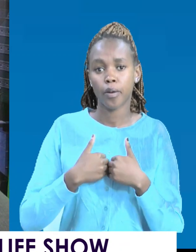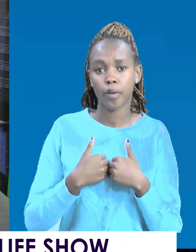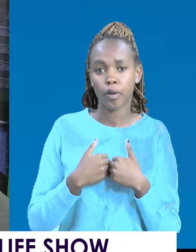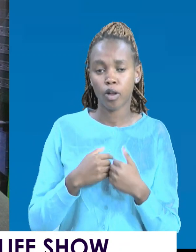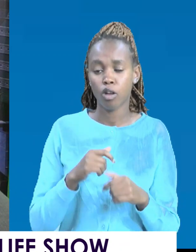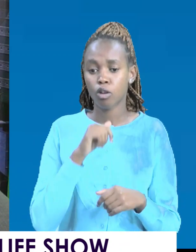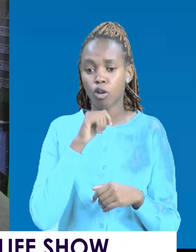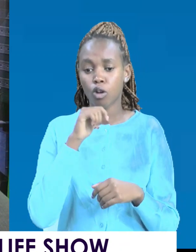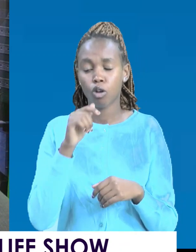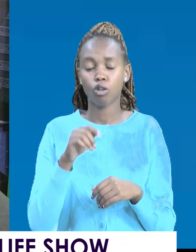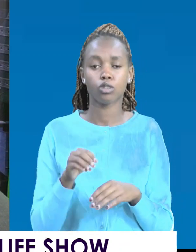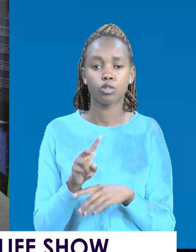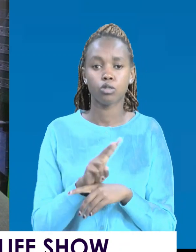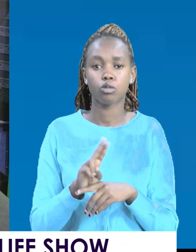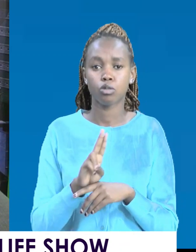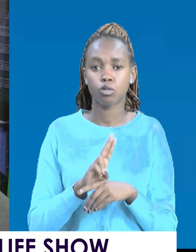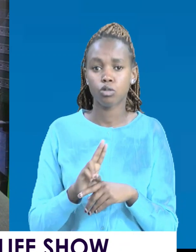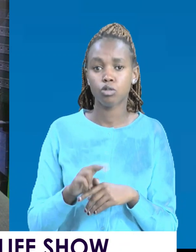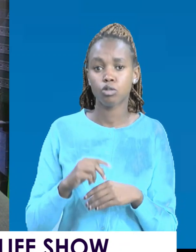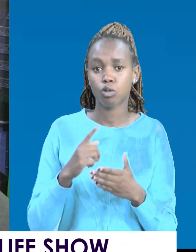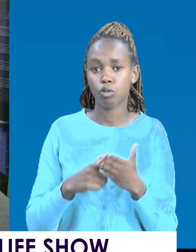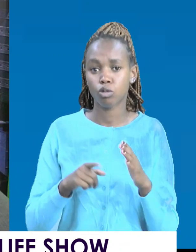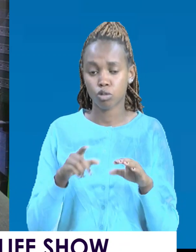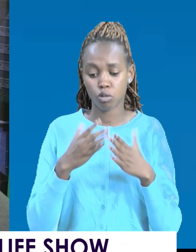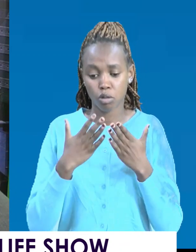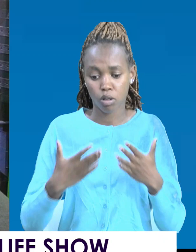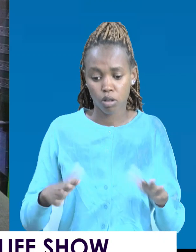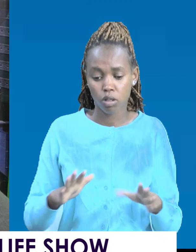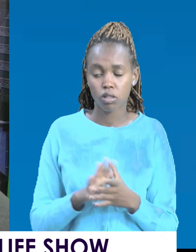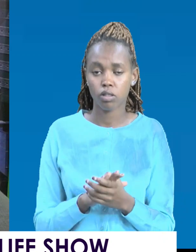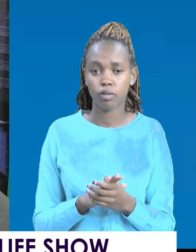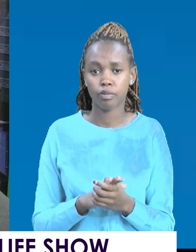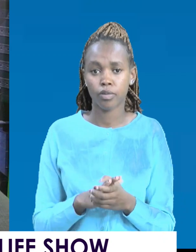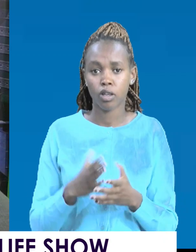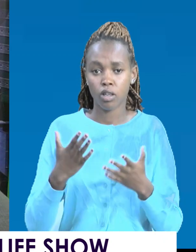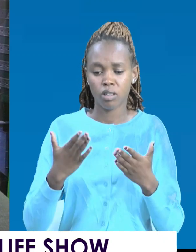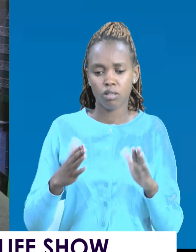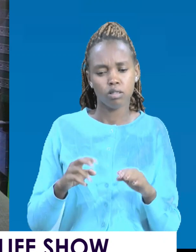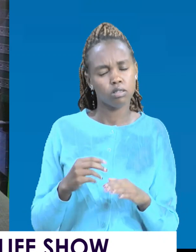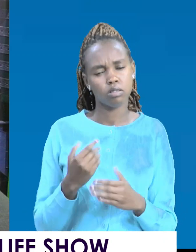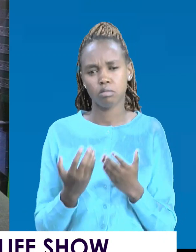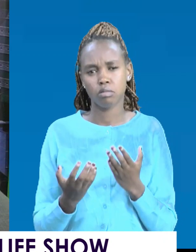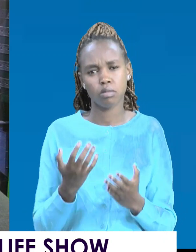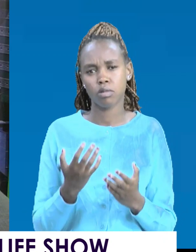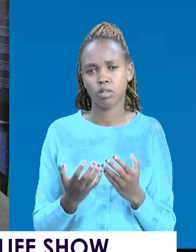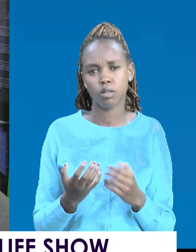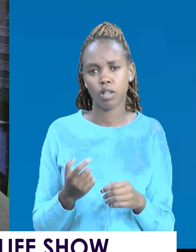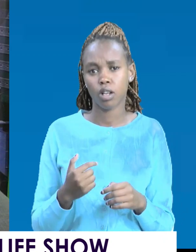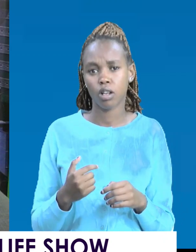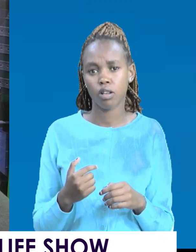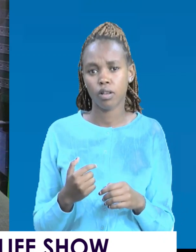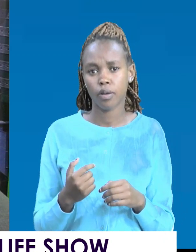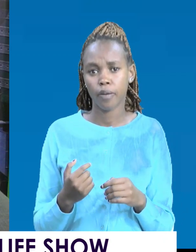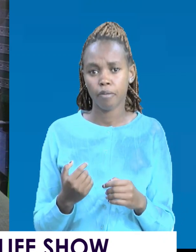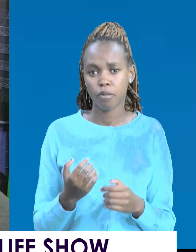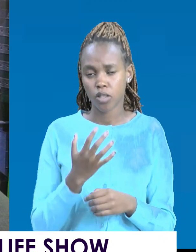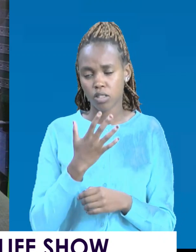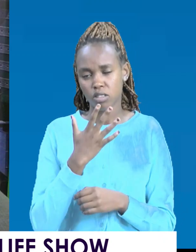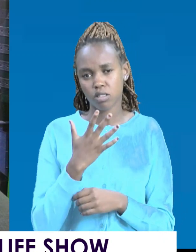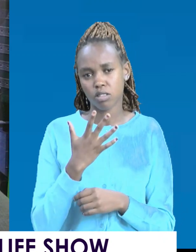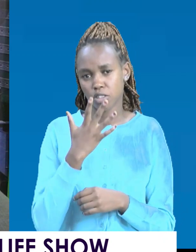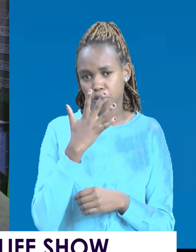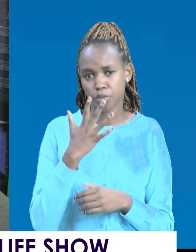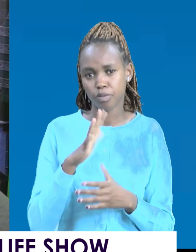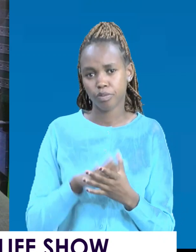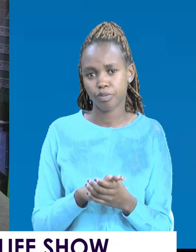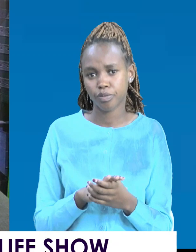you have lost. You may have lost due to maybe lack of honor. You may have suffered an embarrassment,